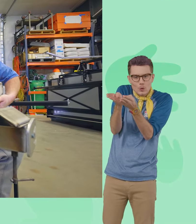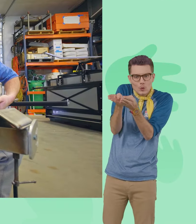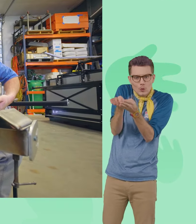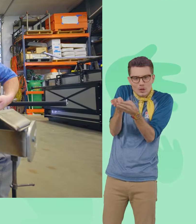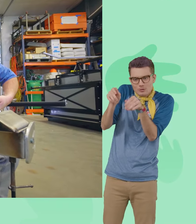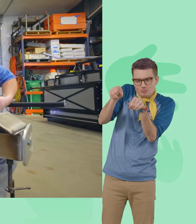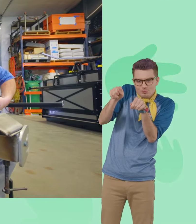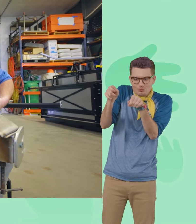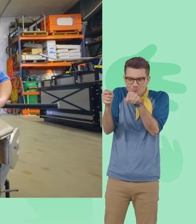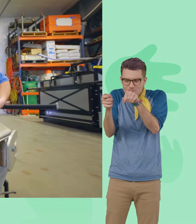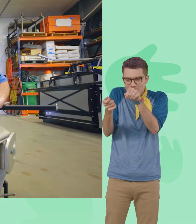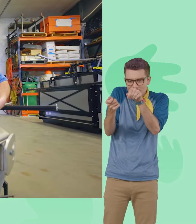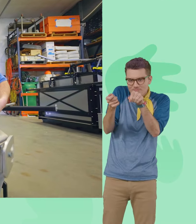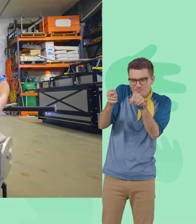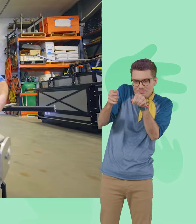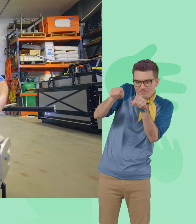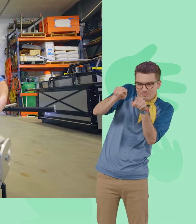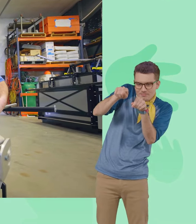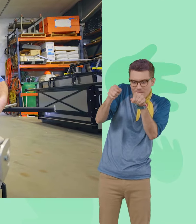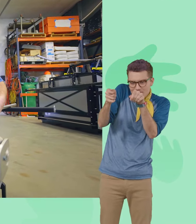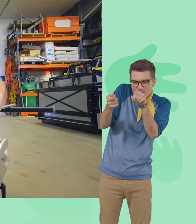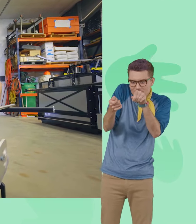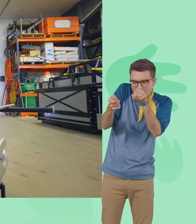really. Well, that's okay.